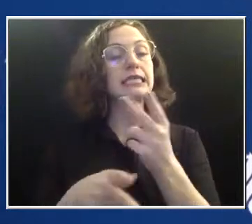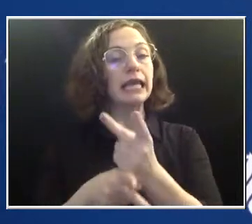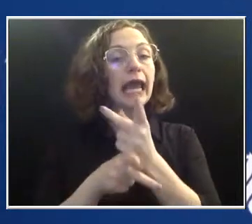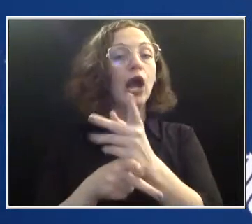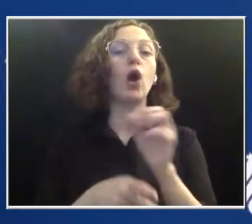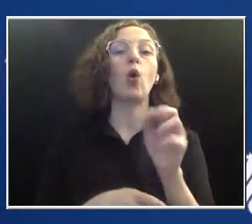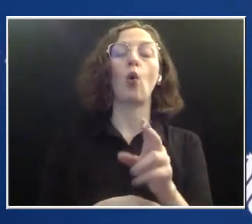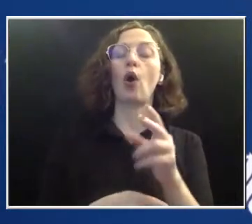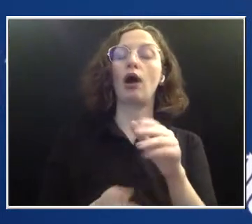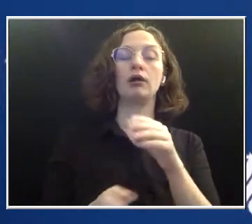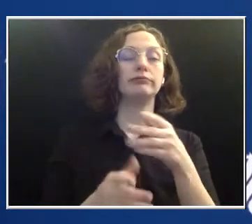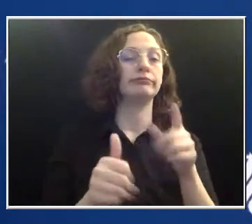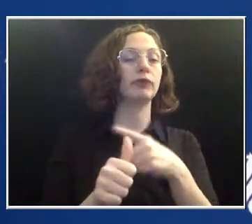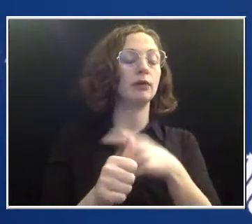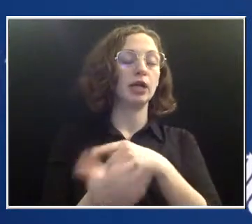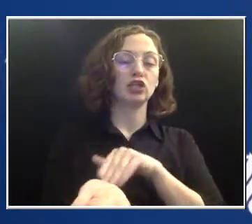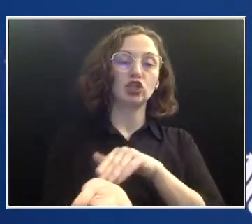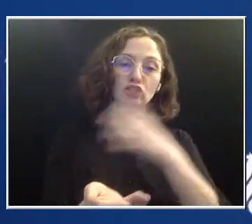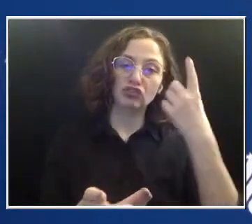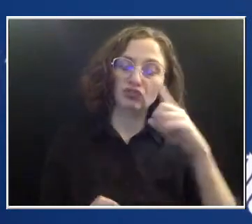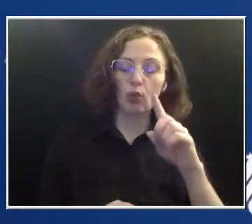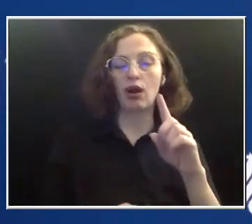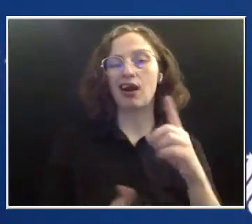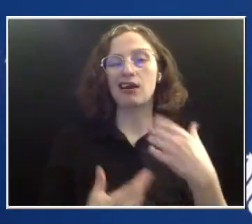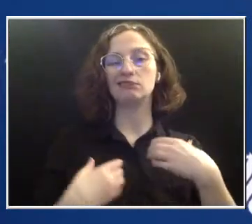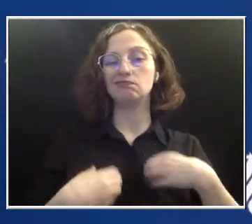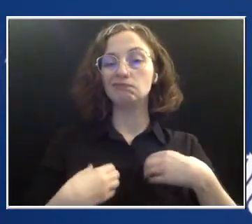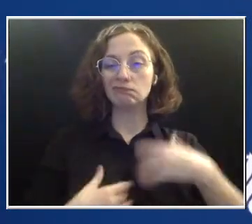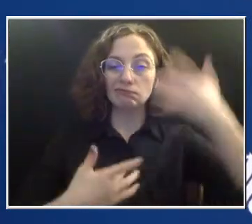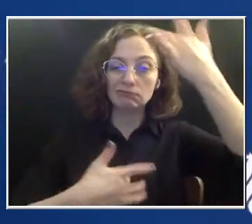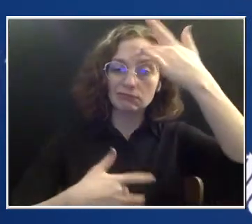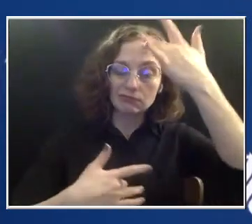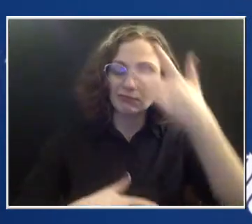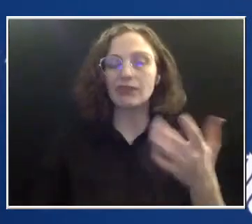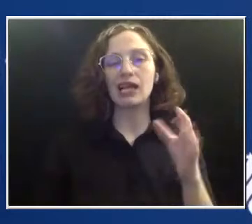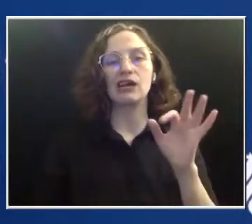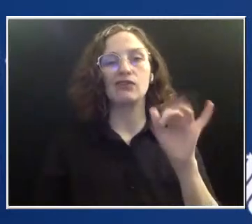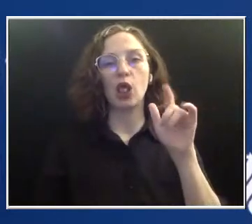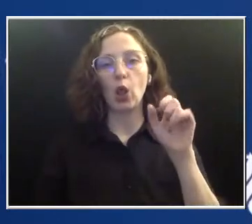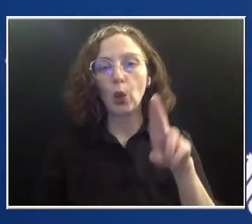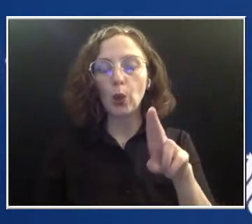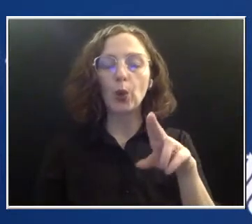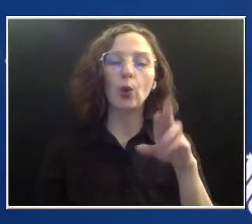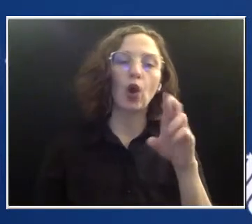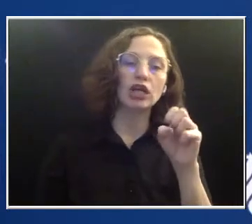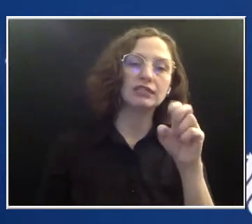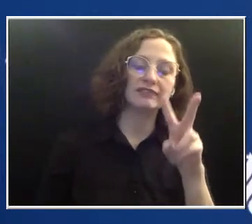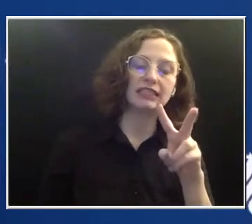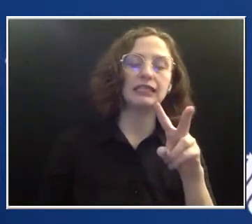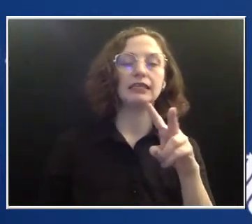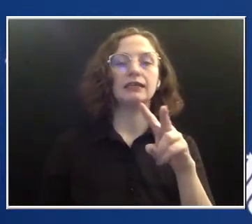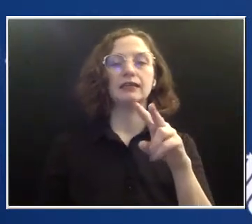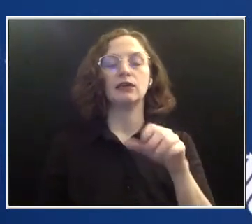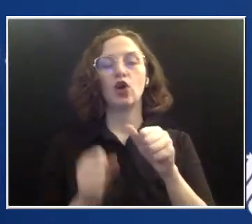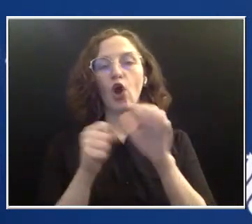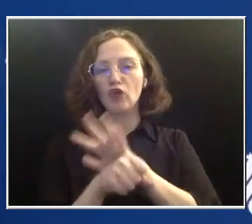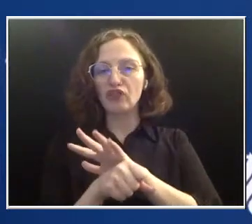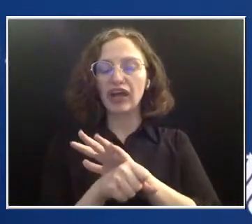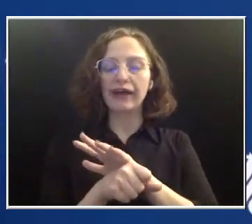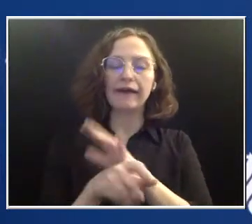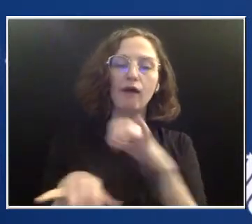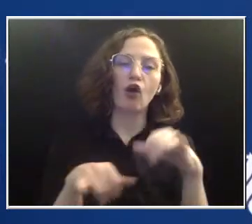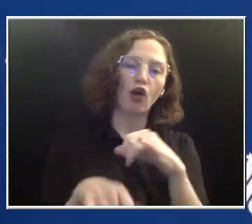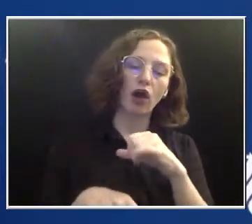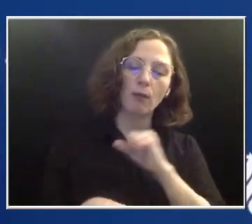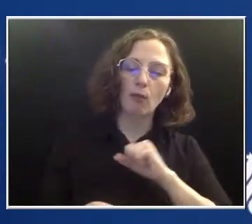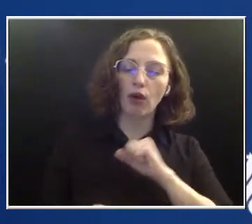and cold, COVID, and RSV. It's just a general term. We are seeing this starting to peak, which would be similar to